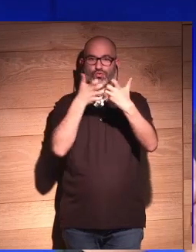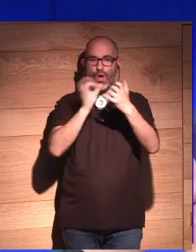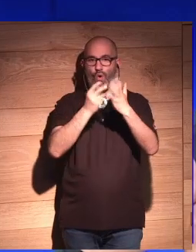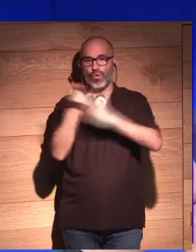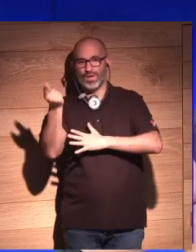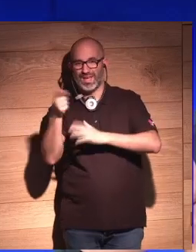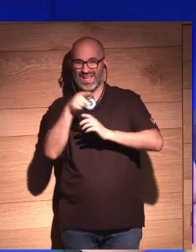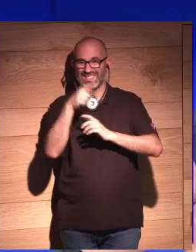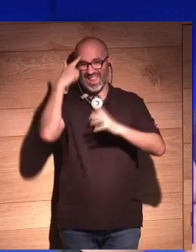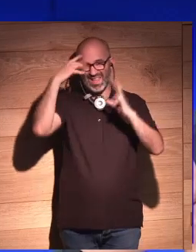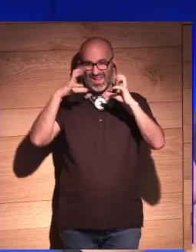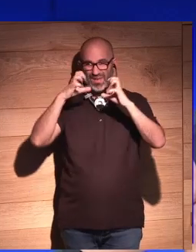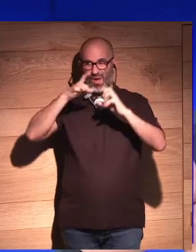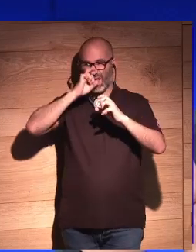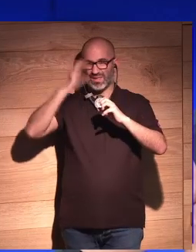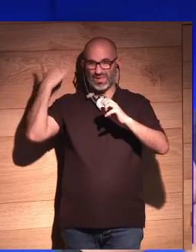can be